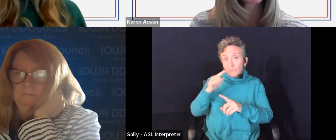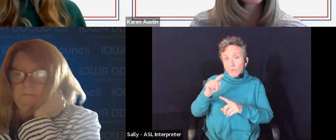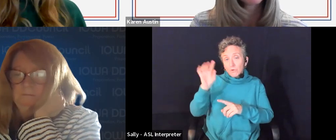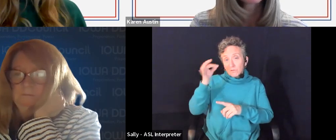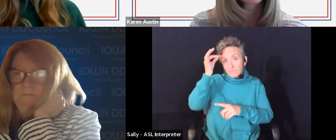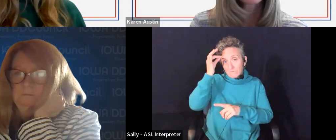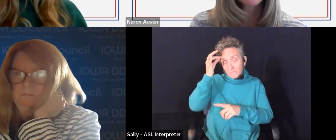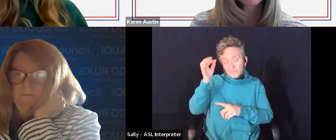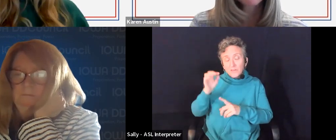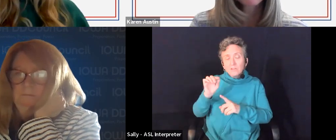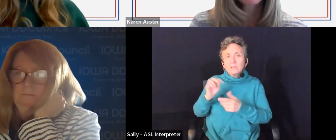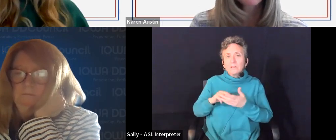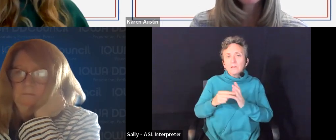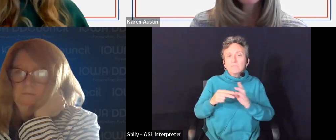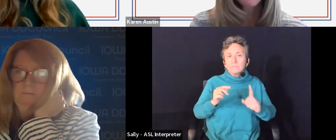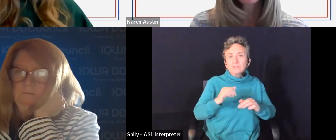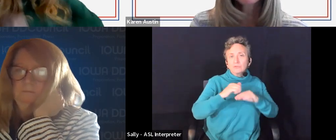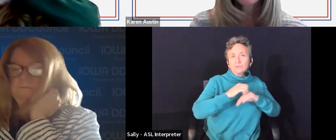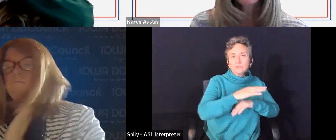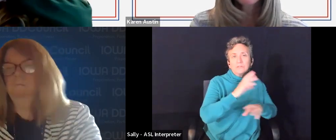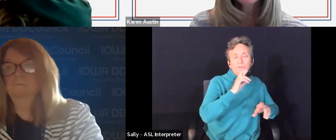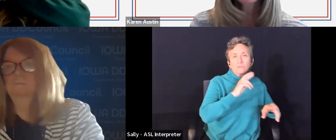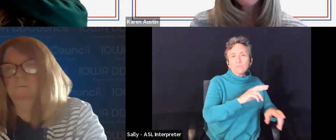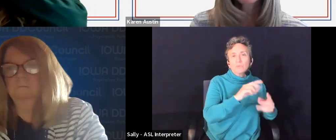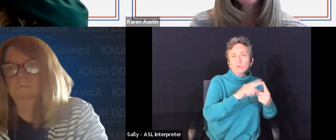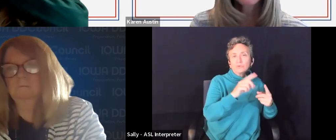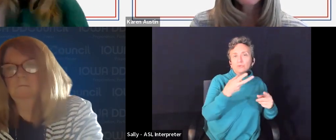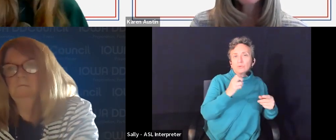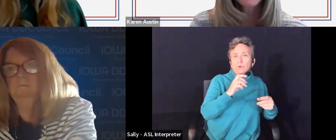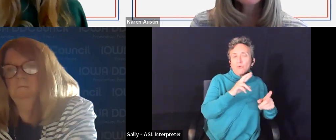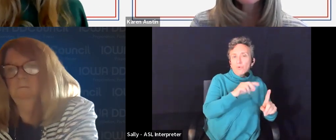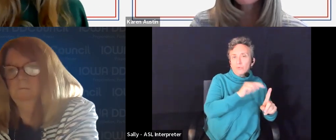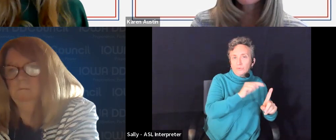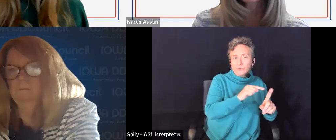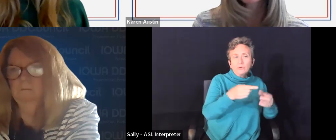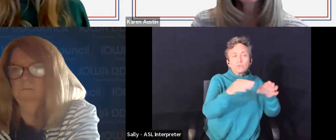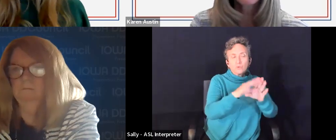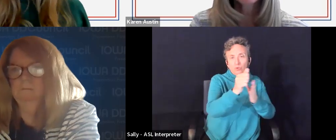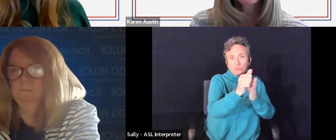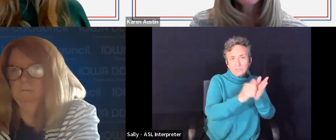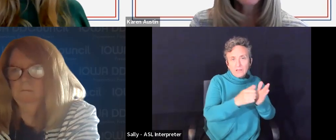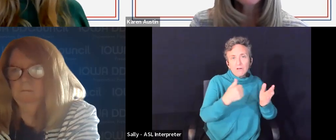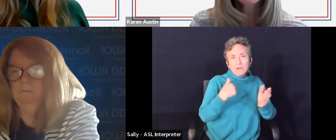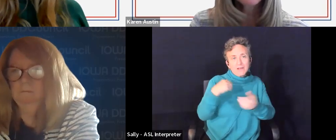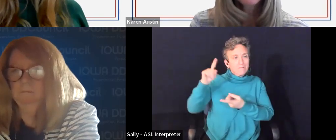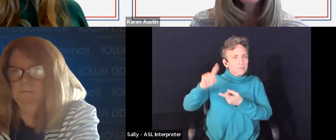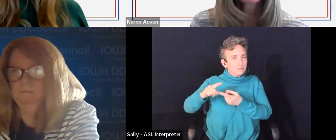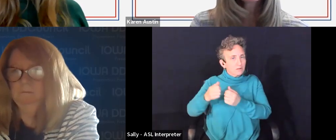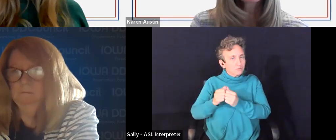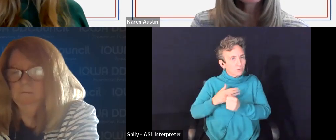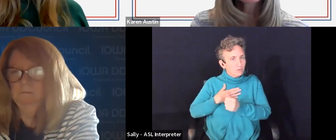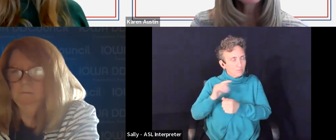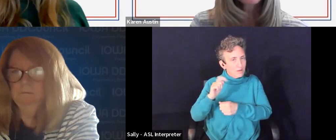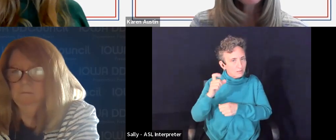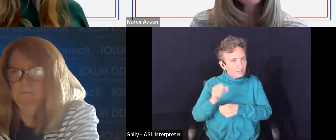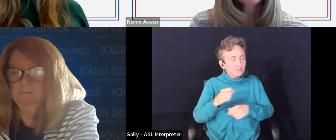account owner. So the account owner then would have to report on their Iowa income taxes, not federal, but their Iowa income taxes to